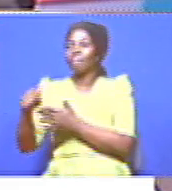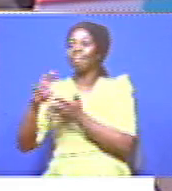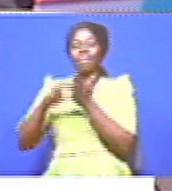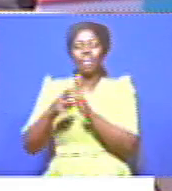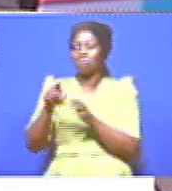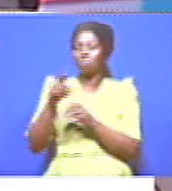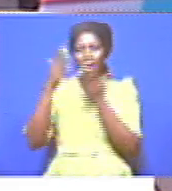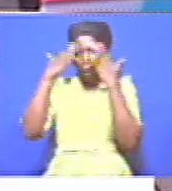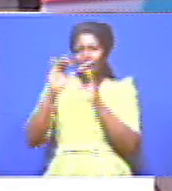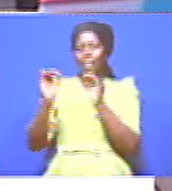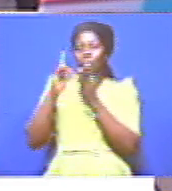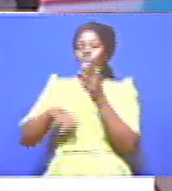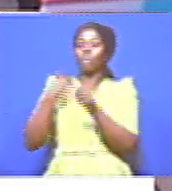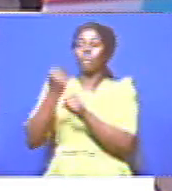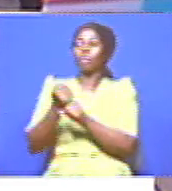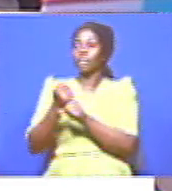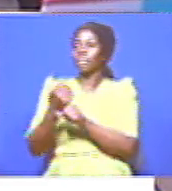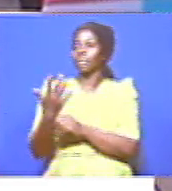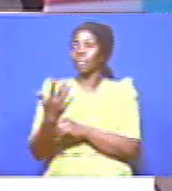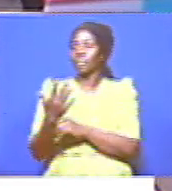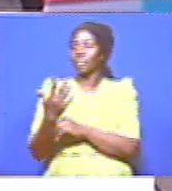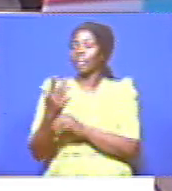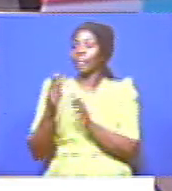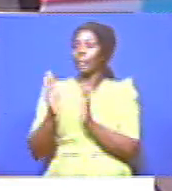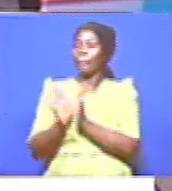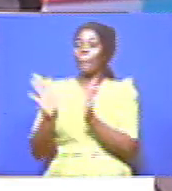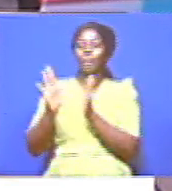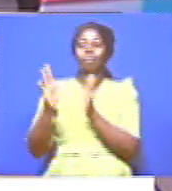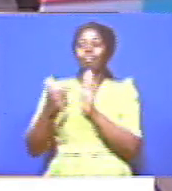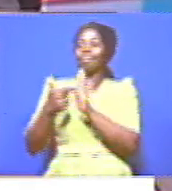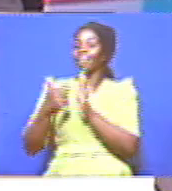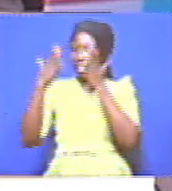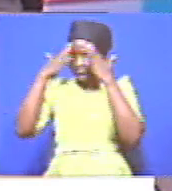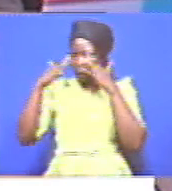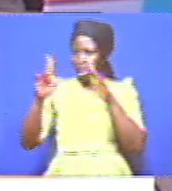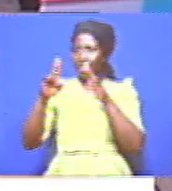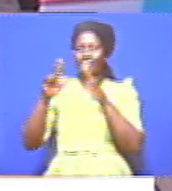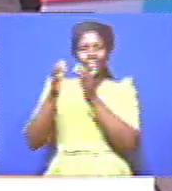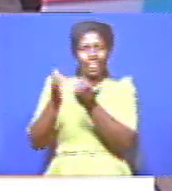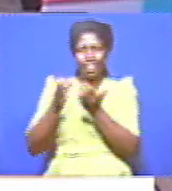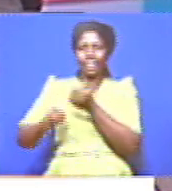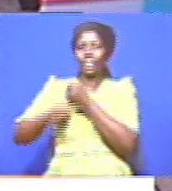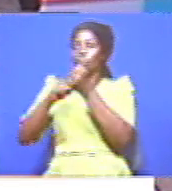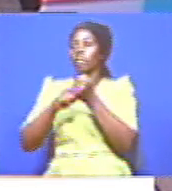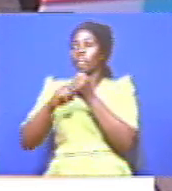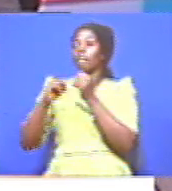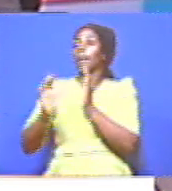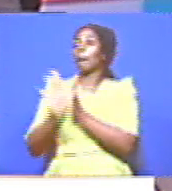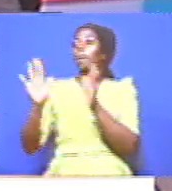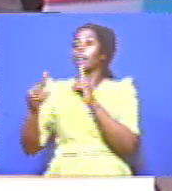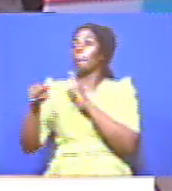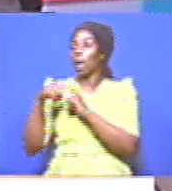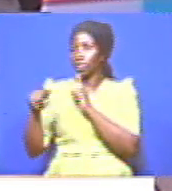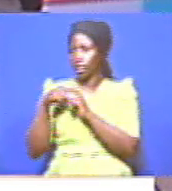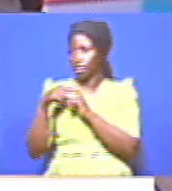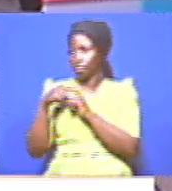doing. So the point is the public education awareness is really enlisting the support of the public, mm-hmm. plus